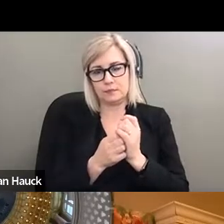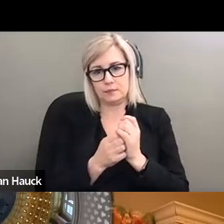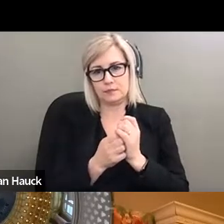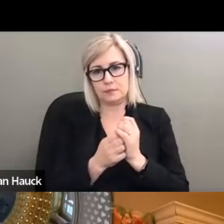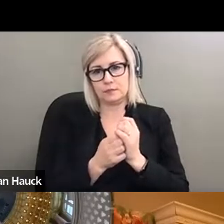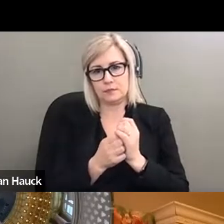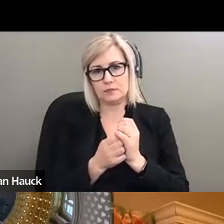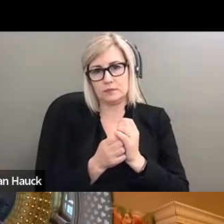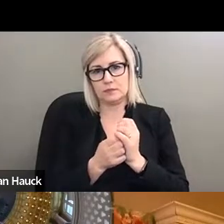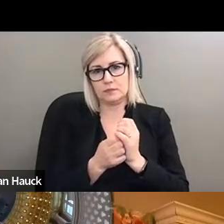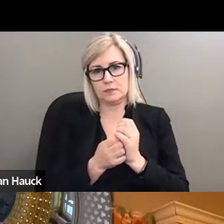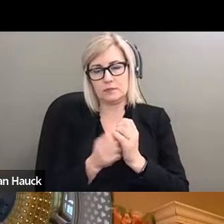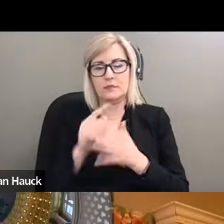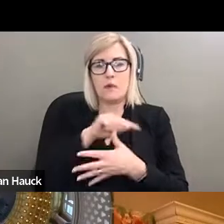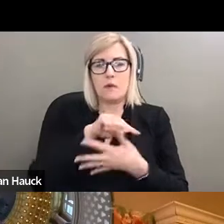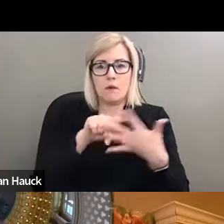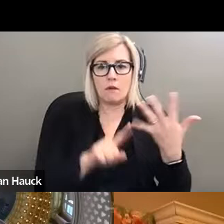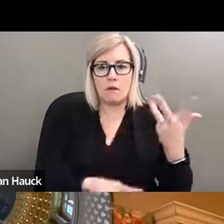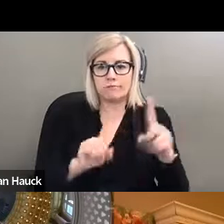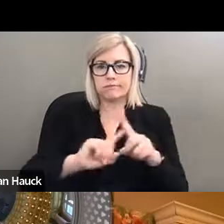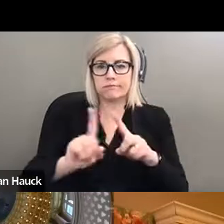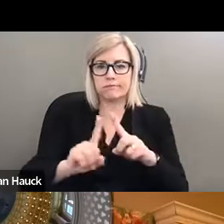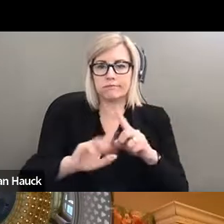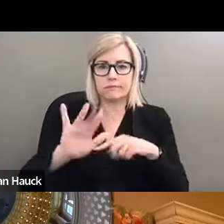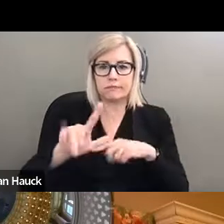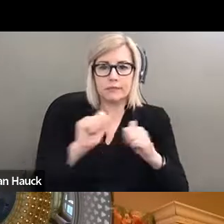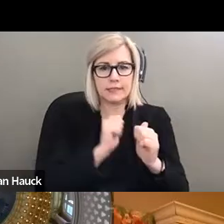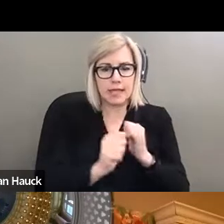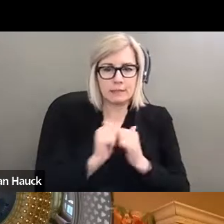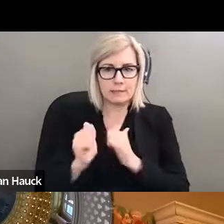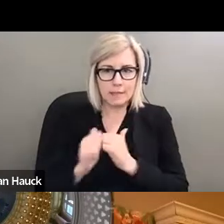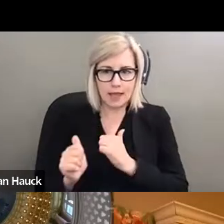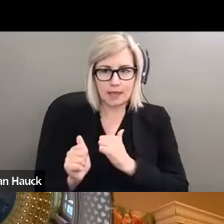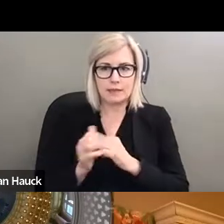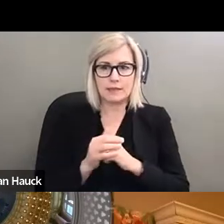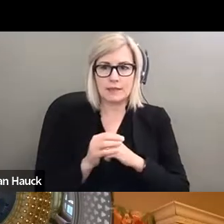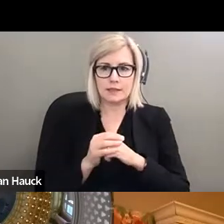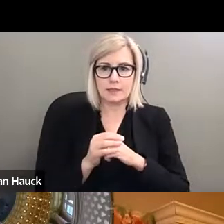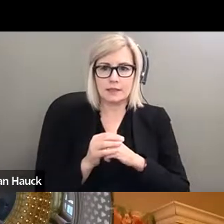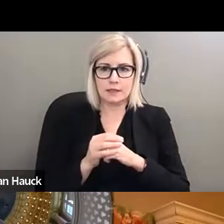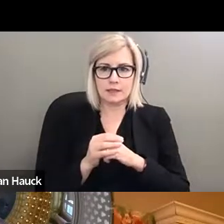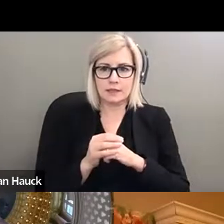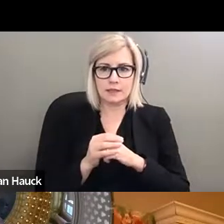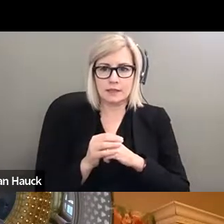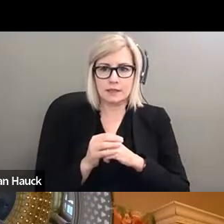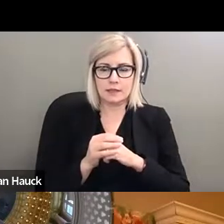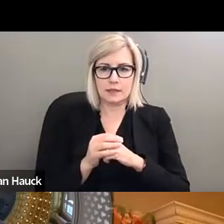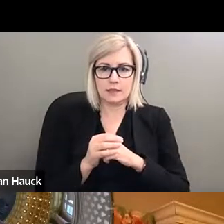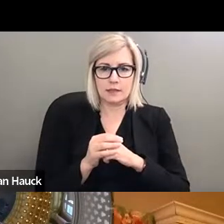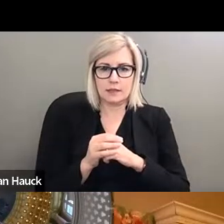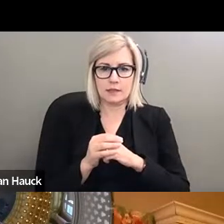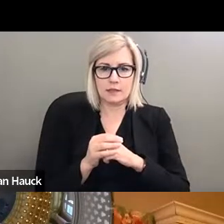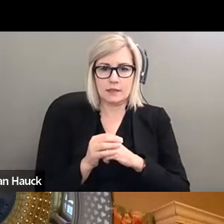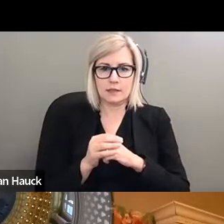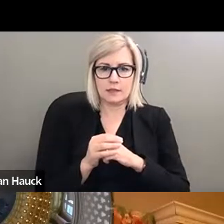all these different bills that they pass on the state level, they wouldn't get